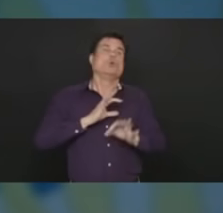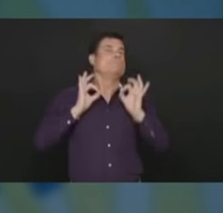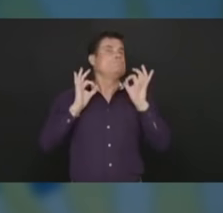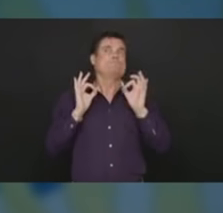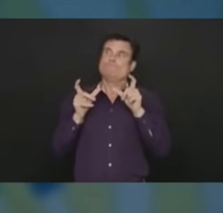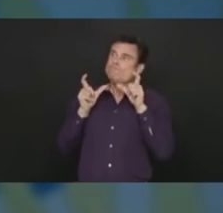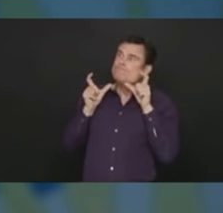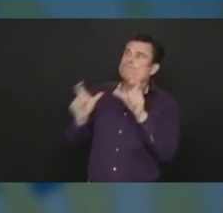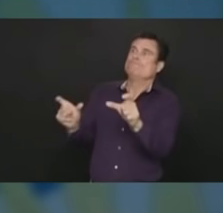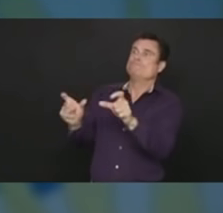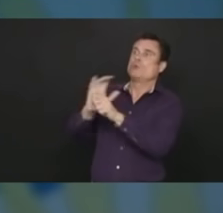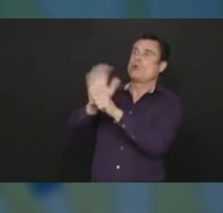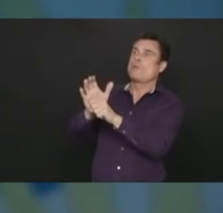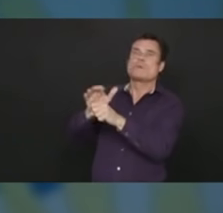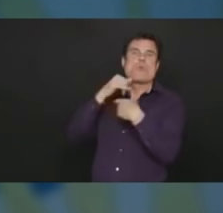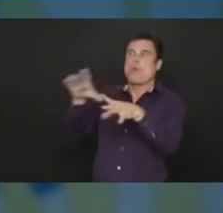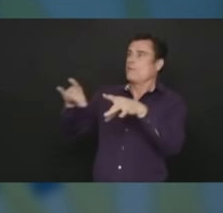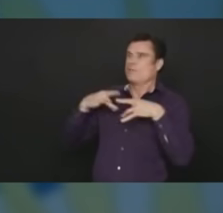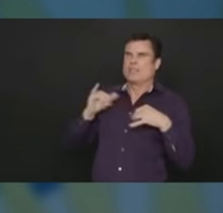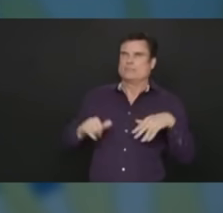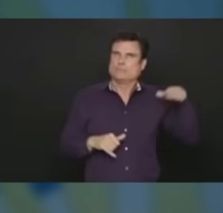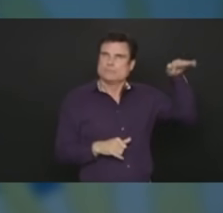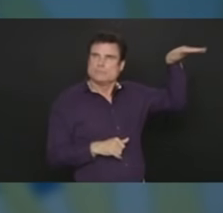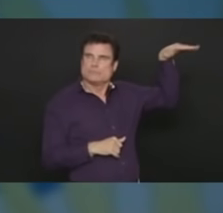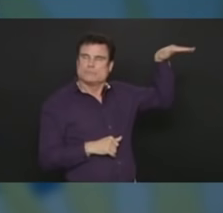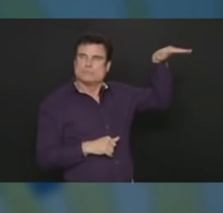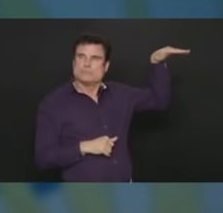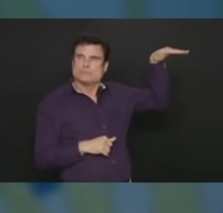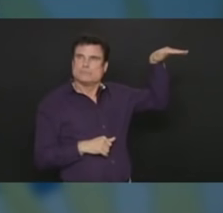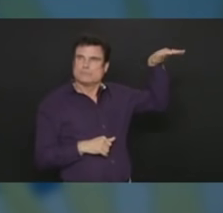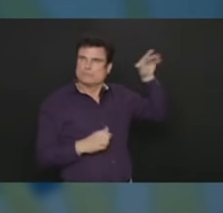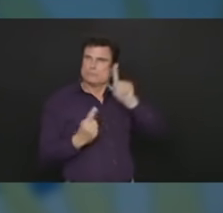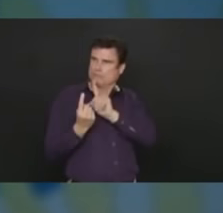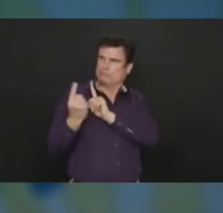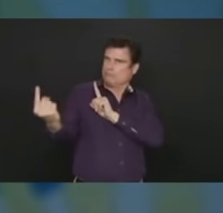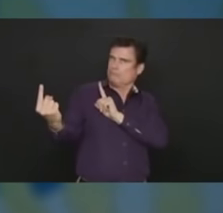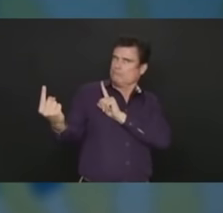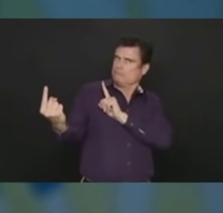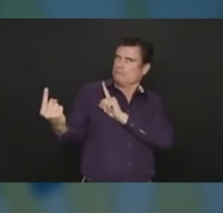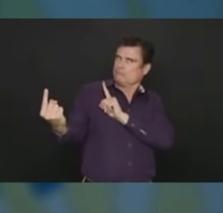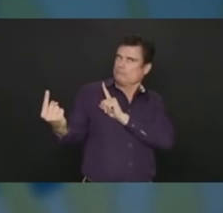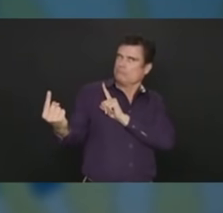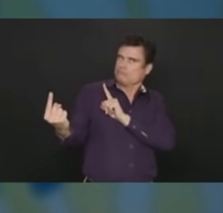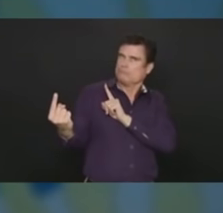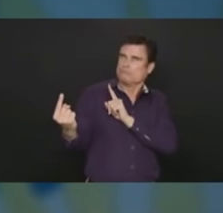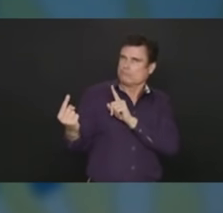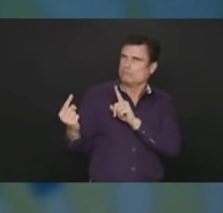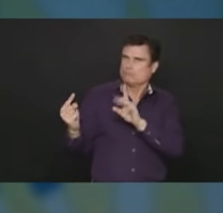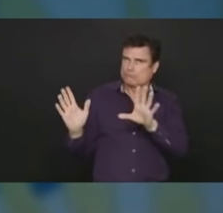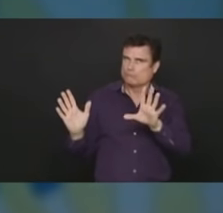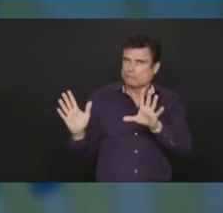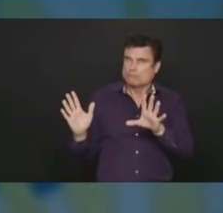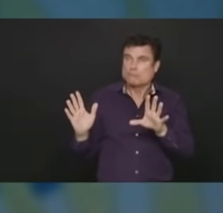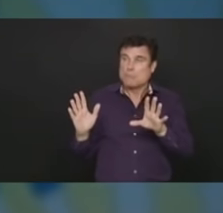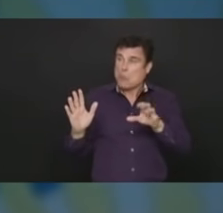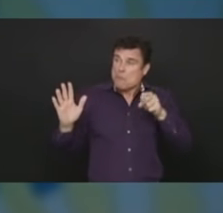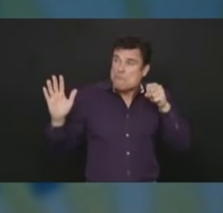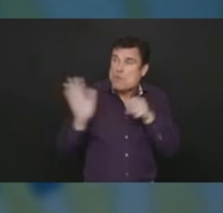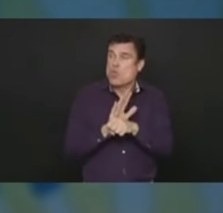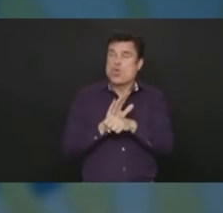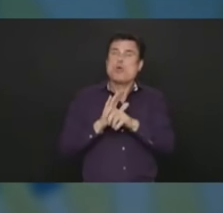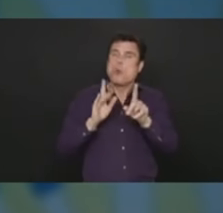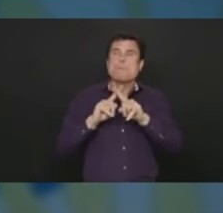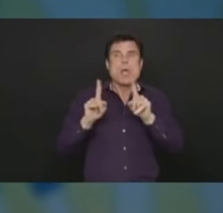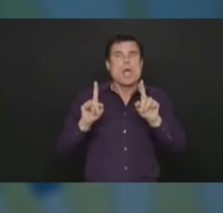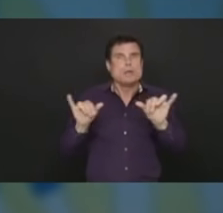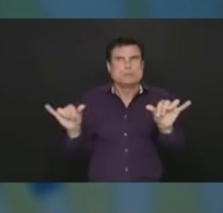coming months. There's so much that we actually don't yet know about this virus. And this is not just us here in